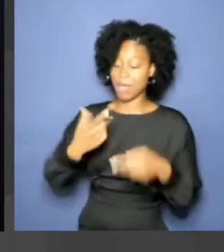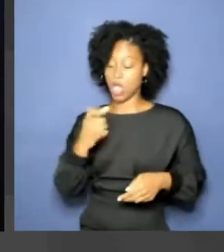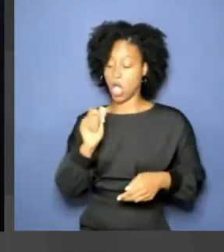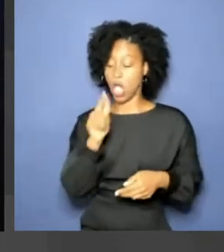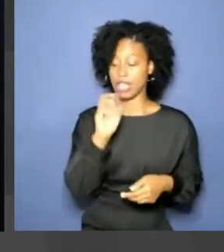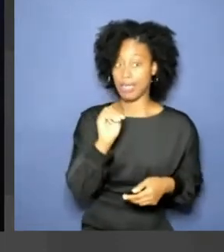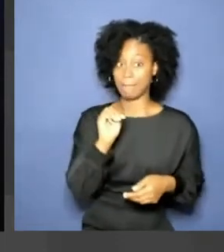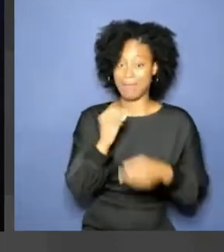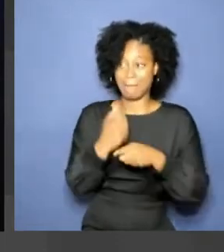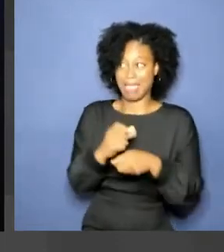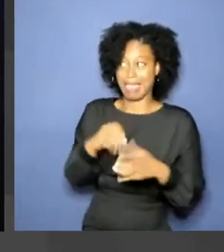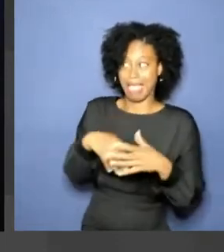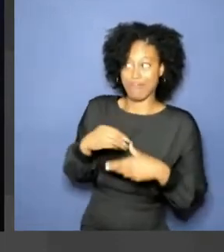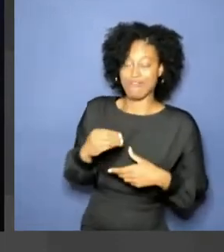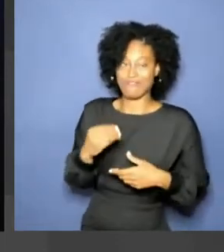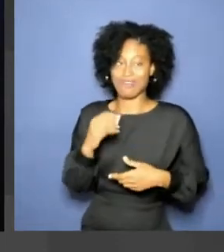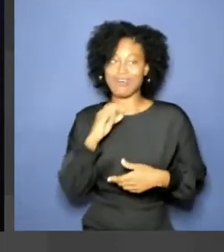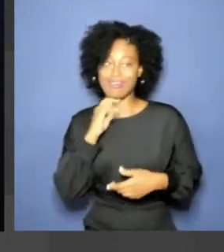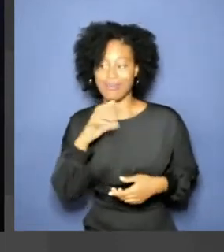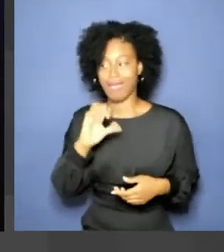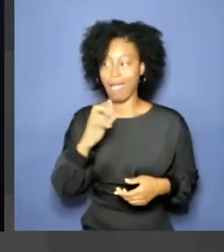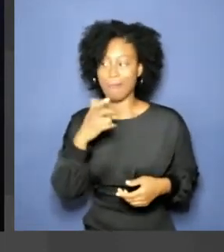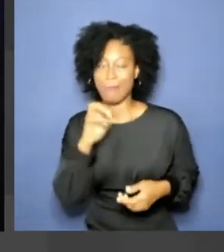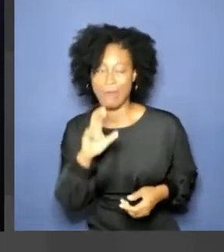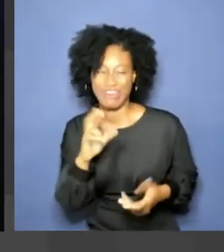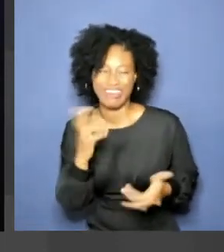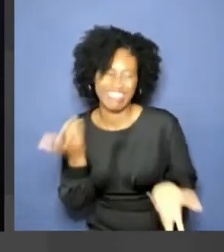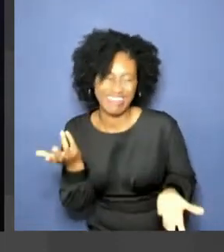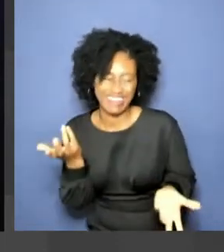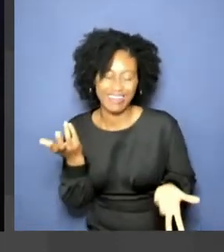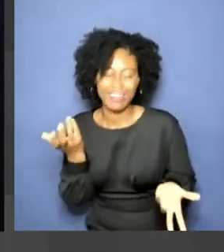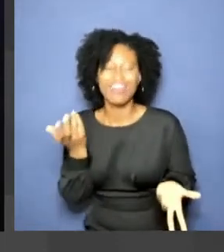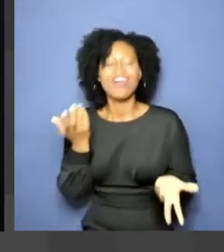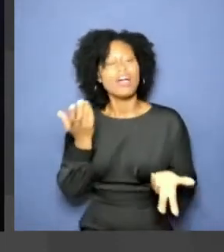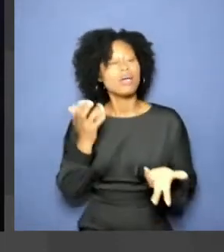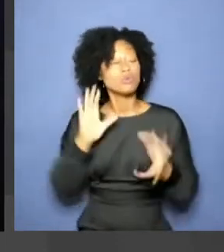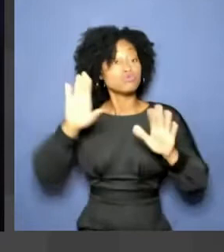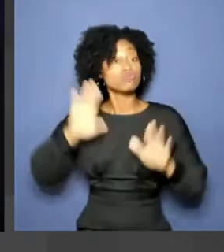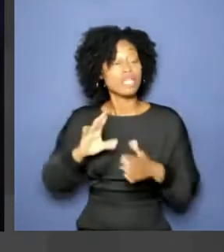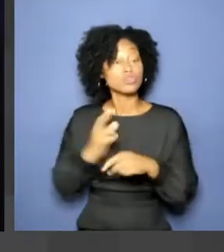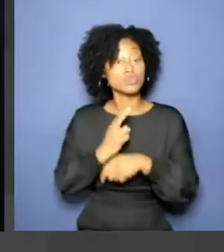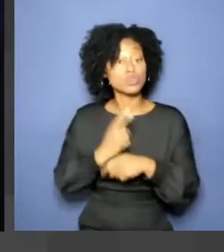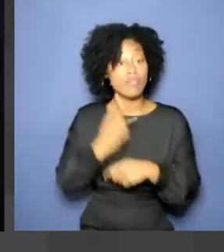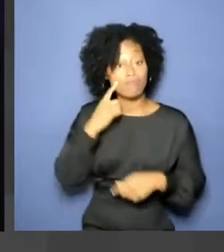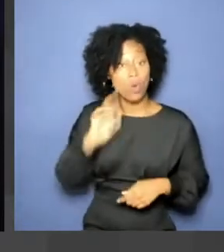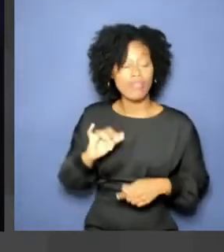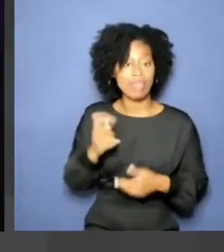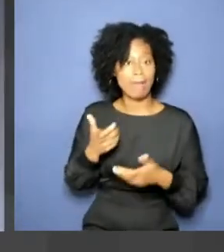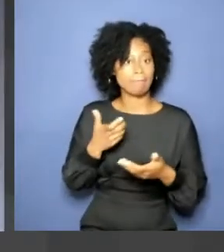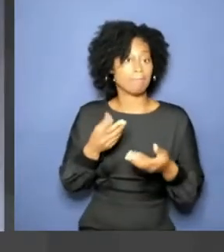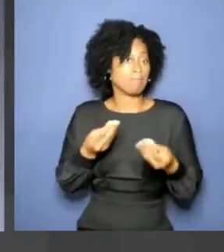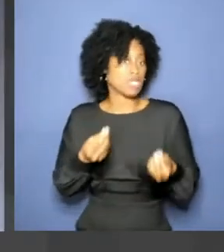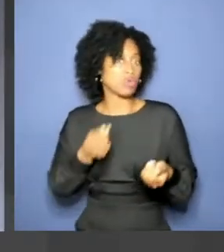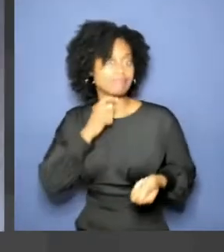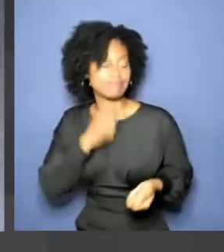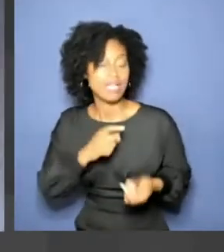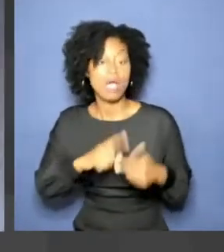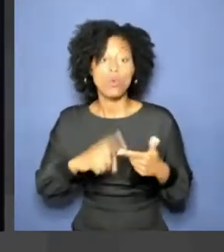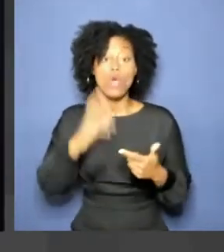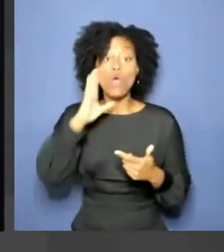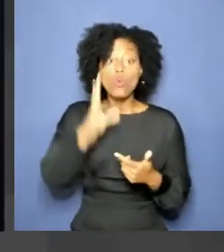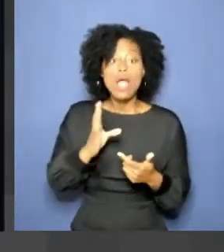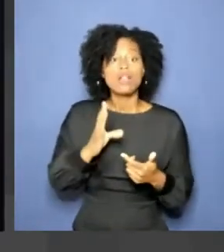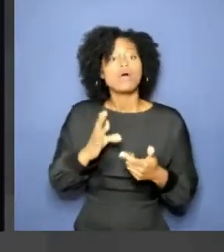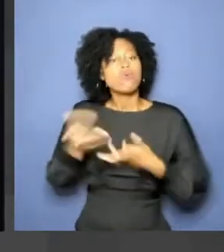so it's an excellent use for copper. And it will also interact with you, and since it's made